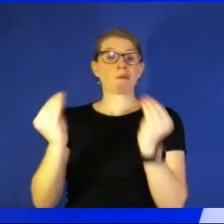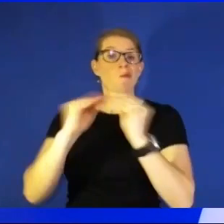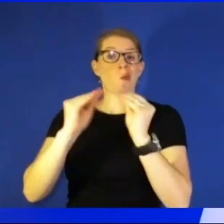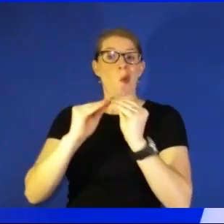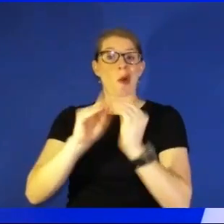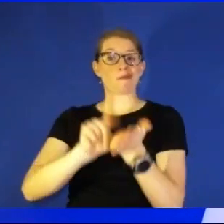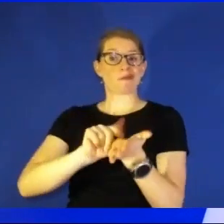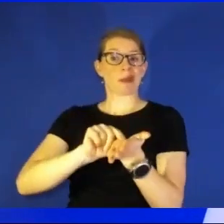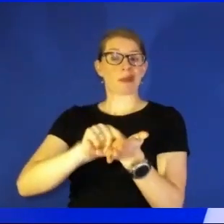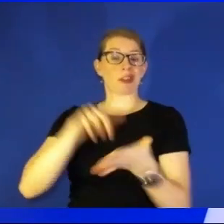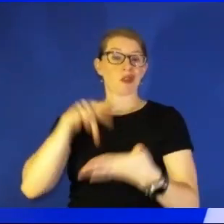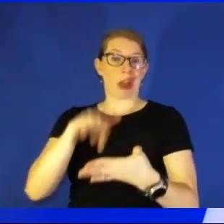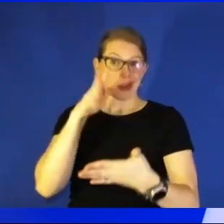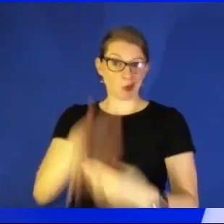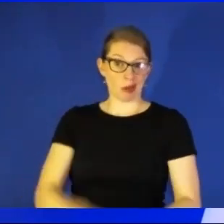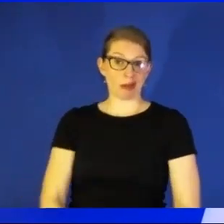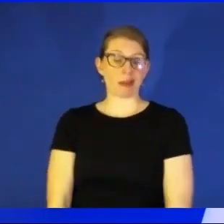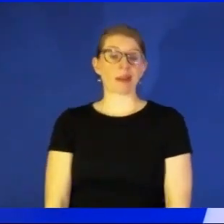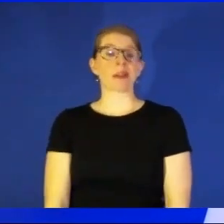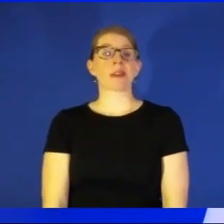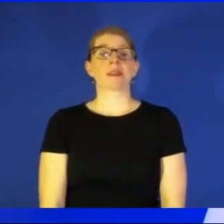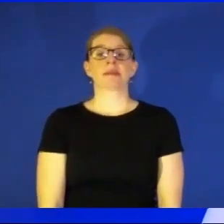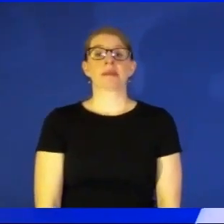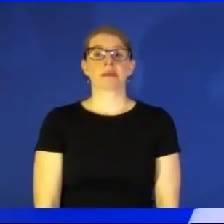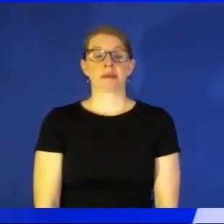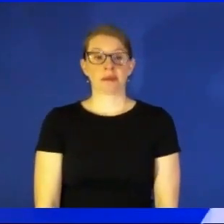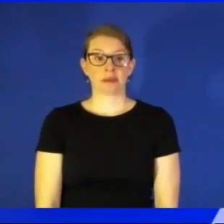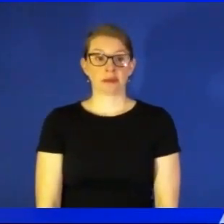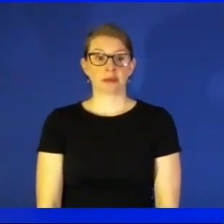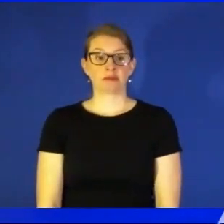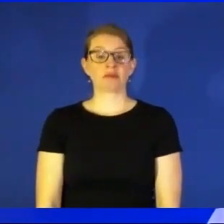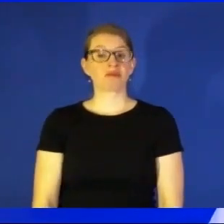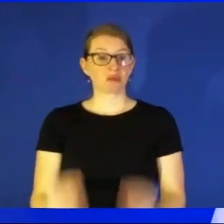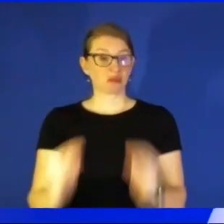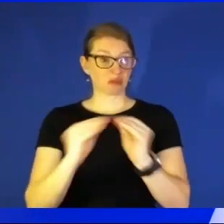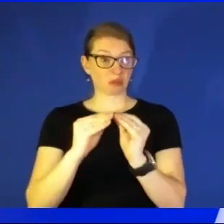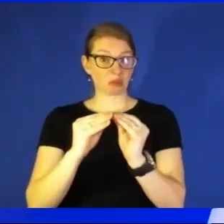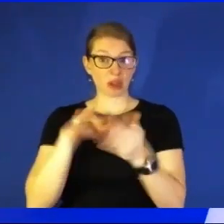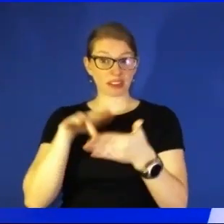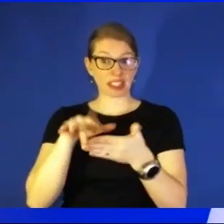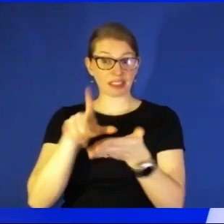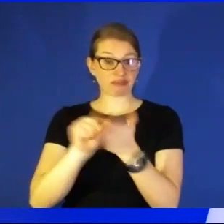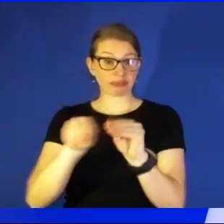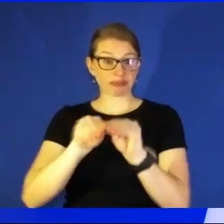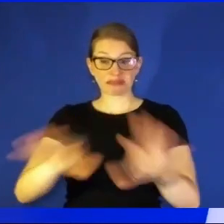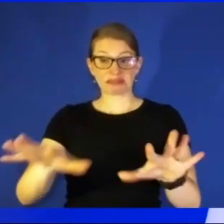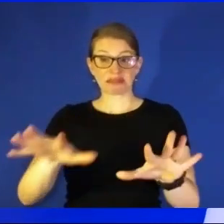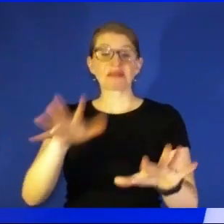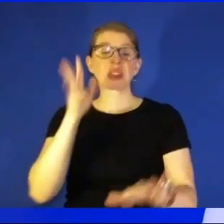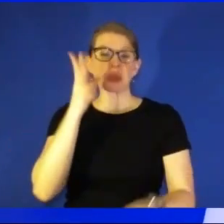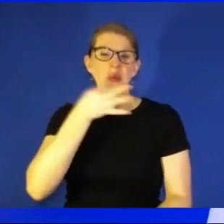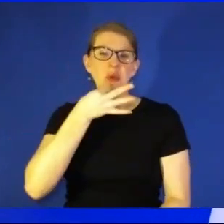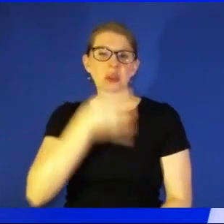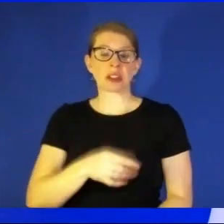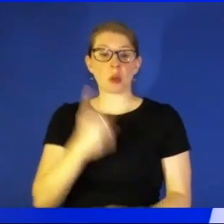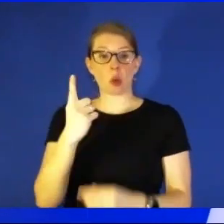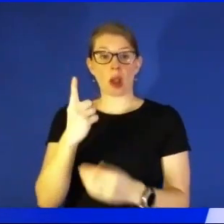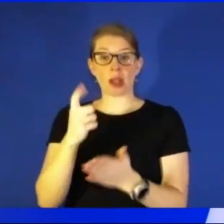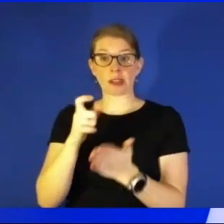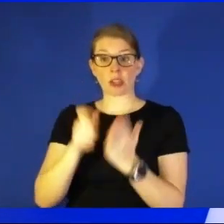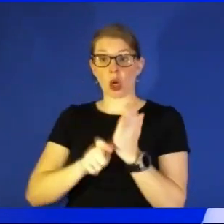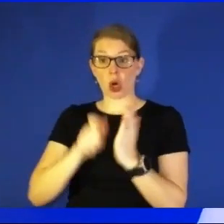studies, and I'm sure more will be out. We know, I was just looking at an article from one of the Cell journals,